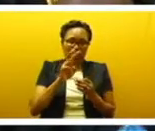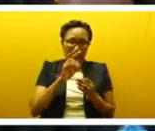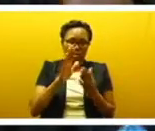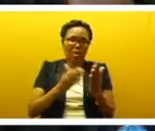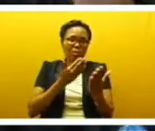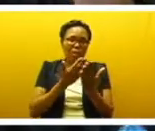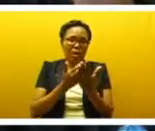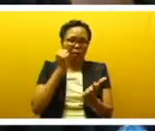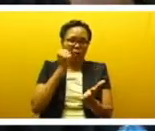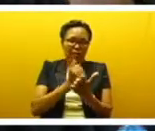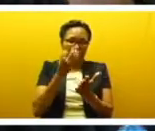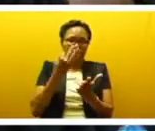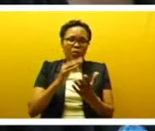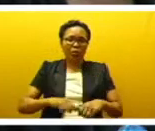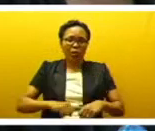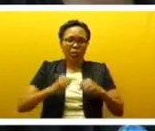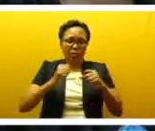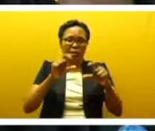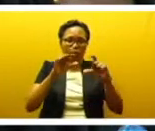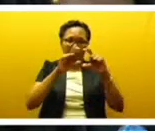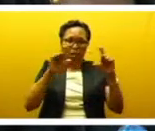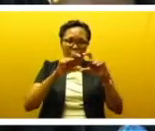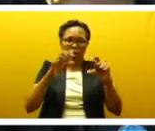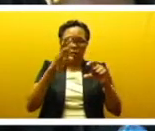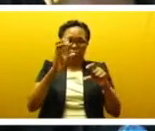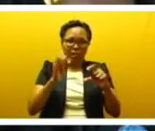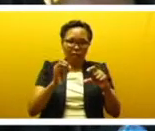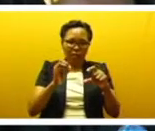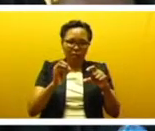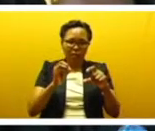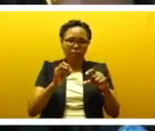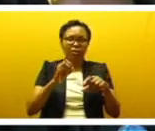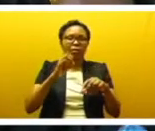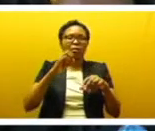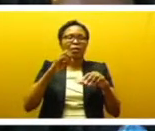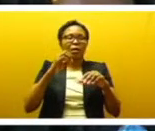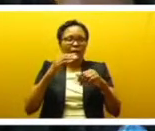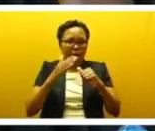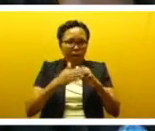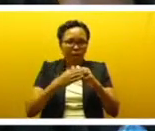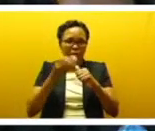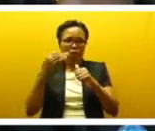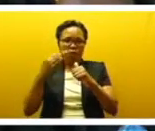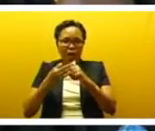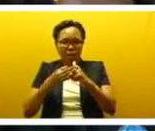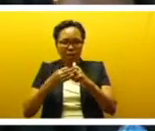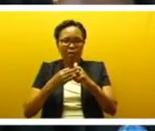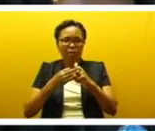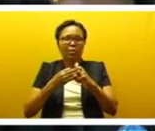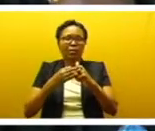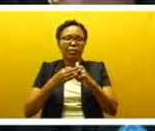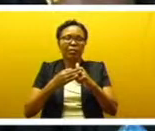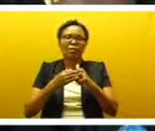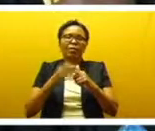chairman, paragraph 30, as of 9th of August at 5 p.m., he says the turnout was